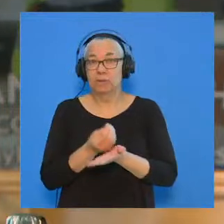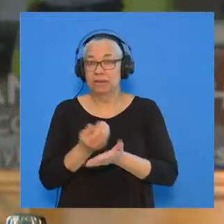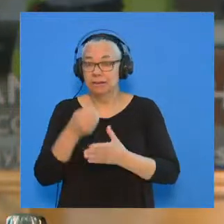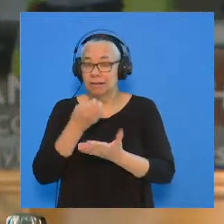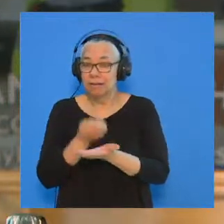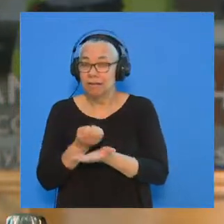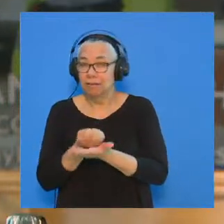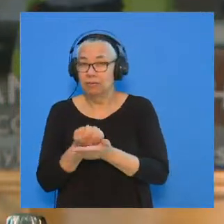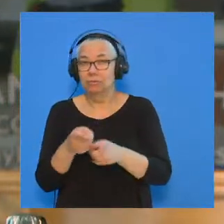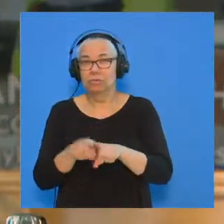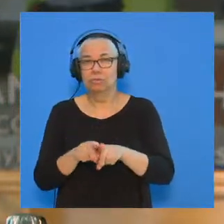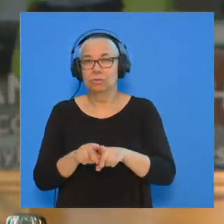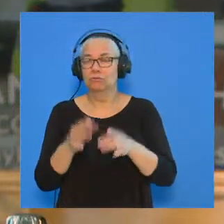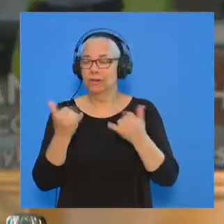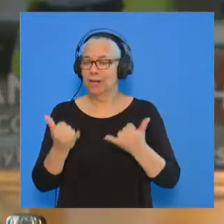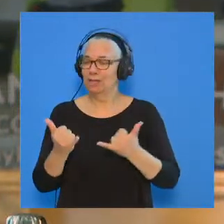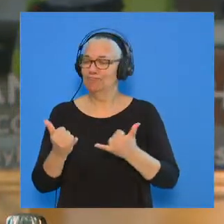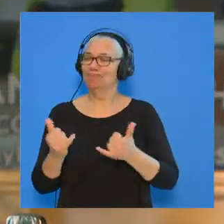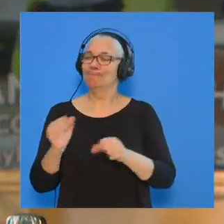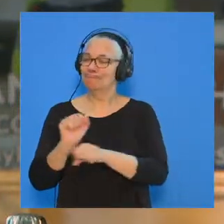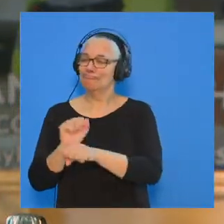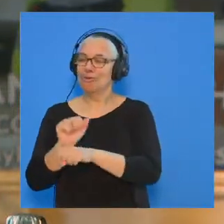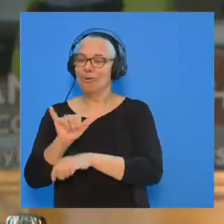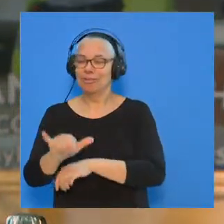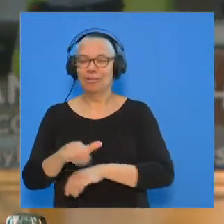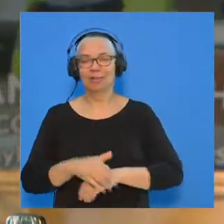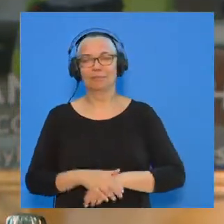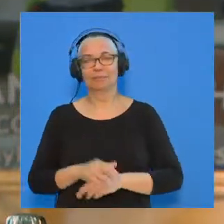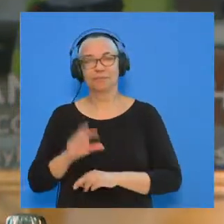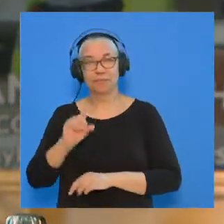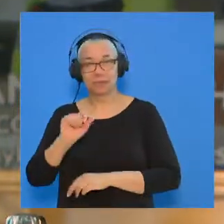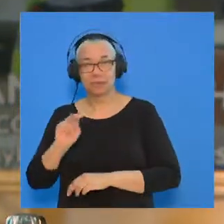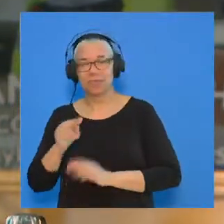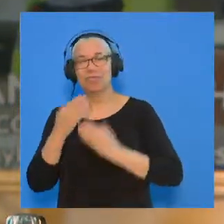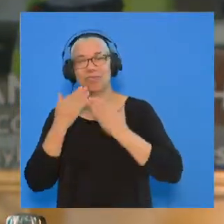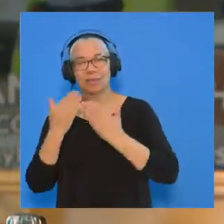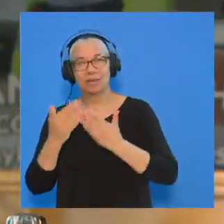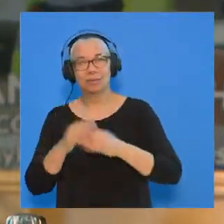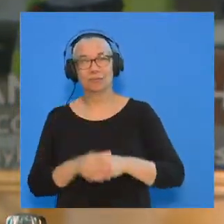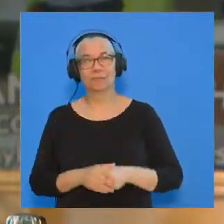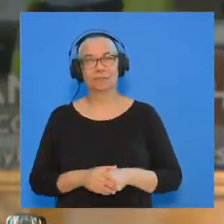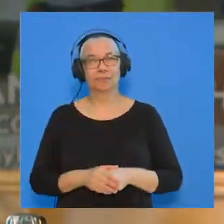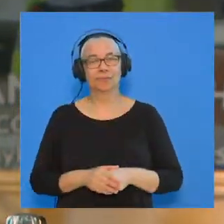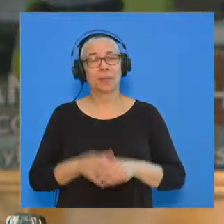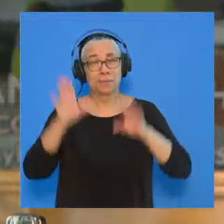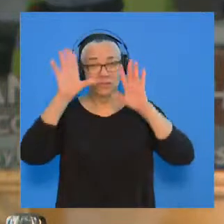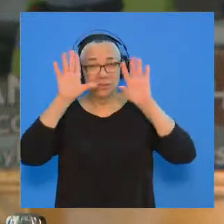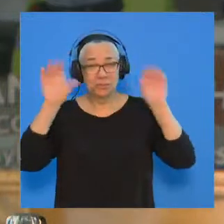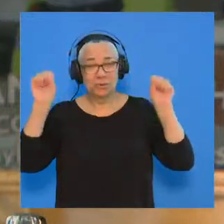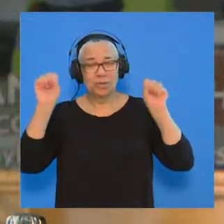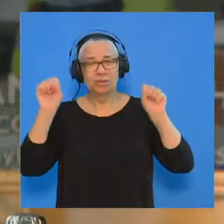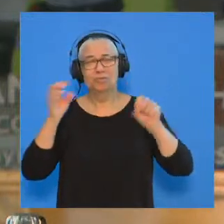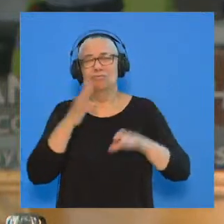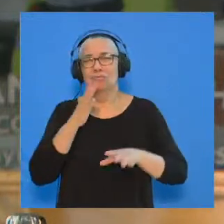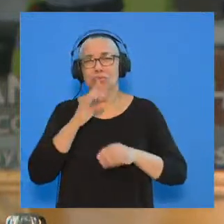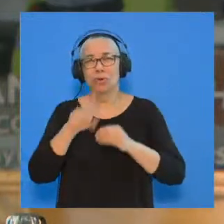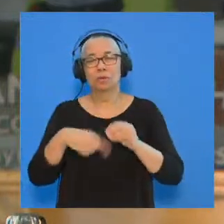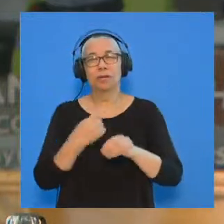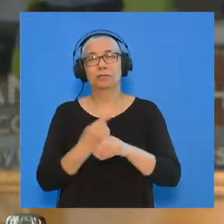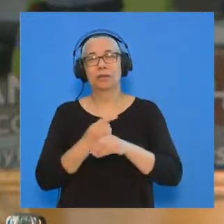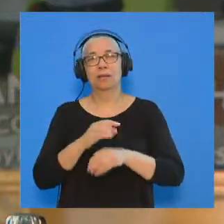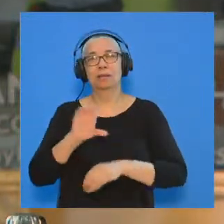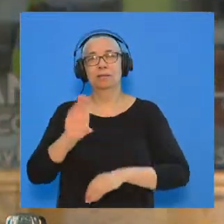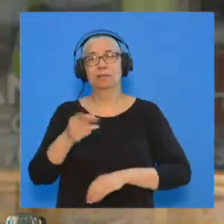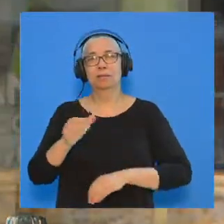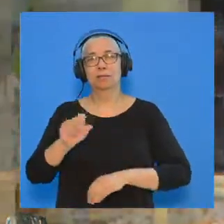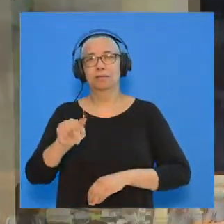speak. Thank you very much. Mm-hmm. Mr. Premier, earlier tonight you mentioned charter vessels will be